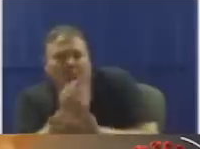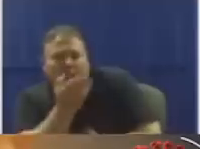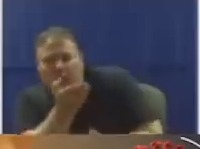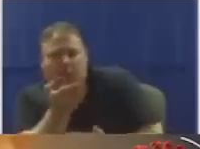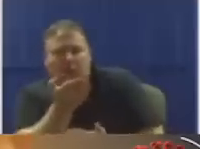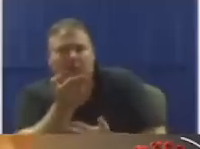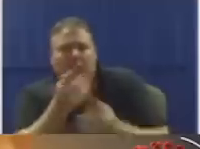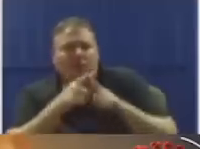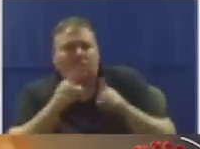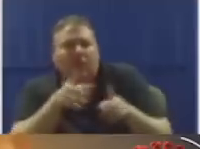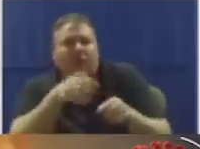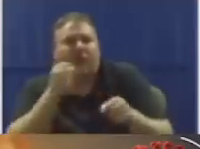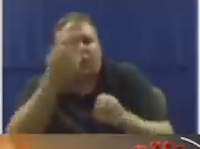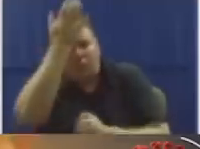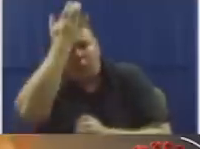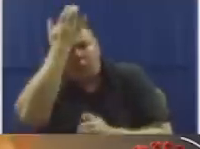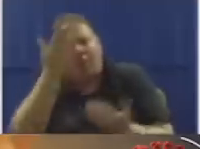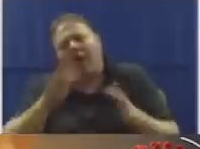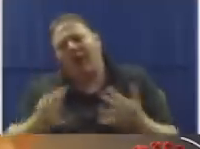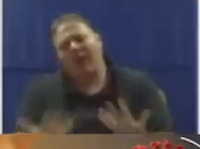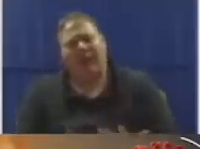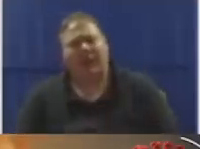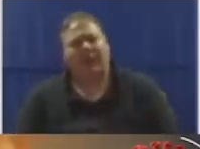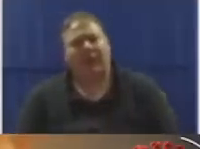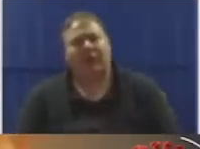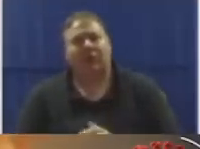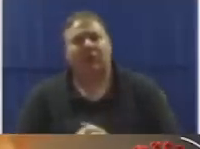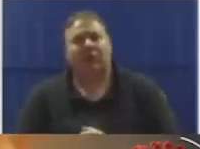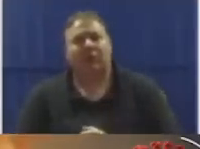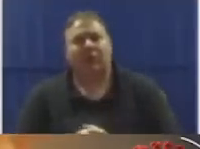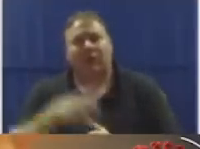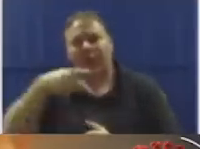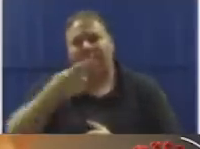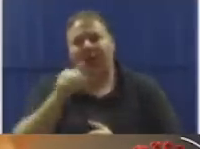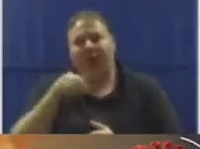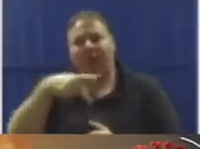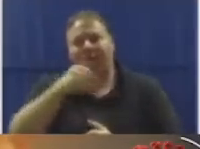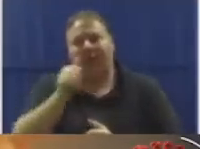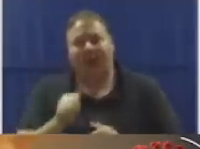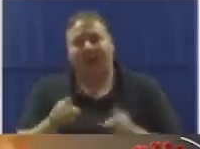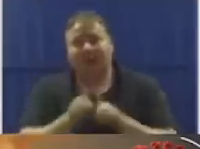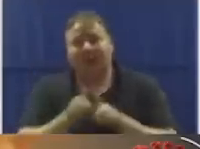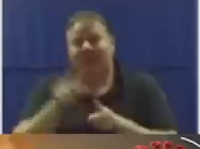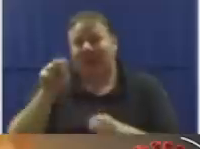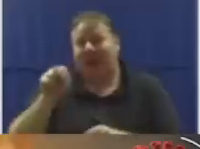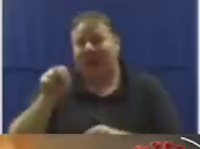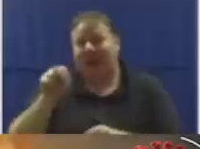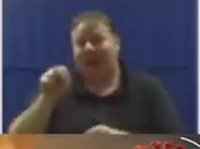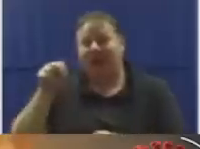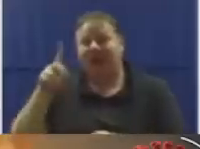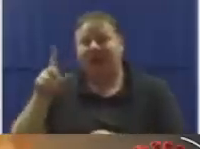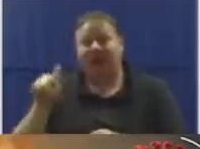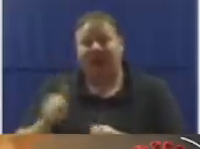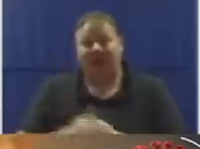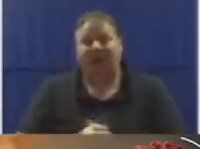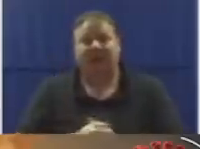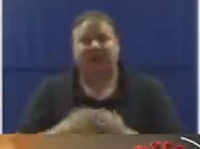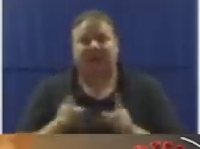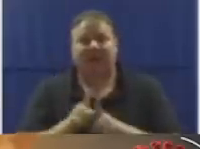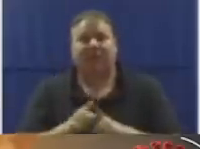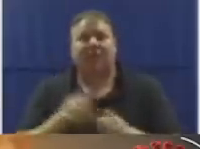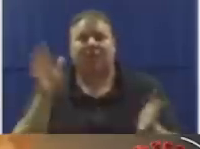you different, Mr. President, from the predecessor? Phala Phala is fast becoming your Nkandla, and it's forever going to be an ugly stain